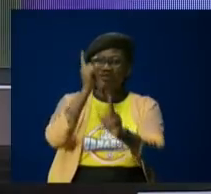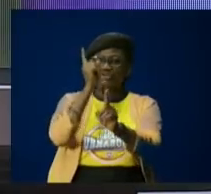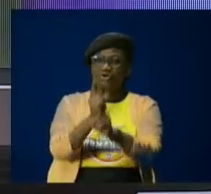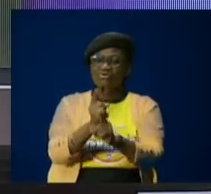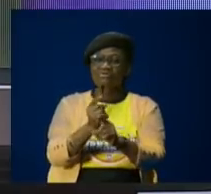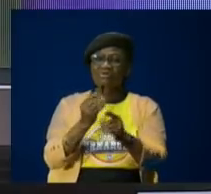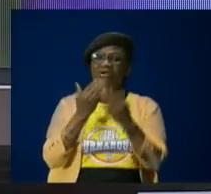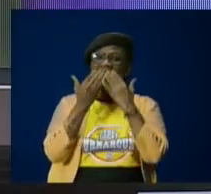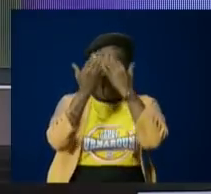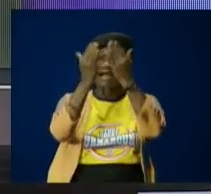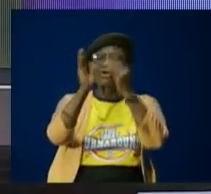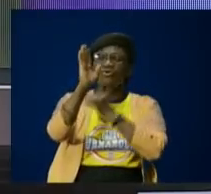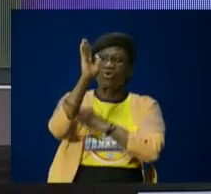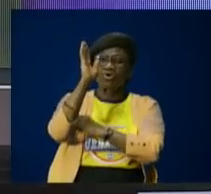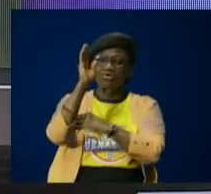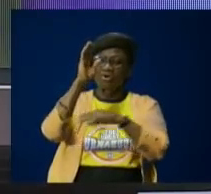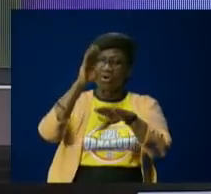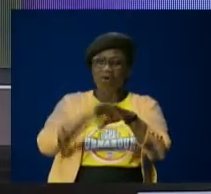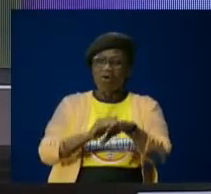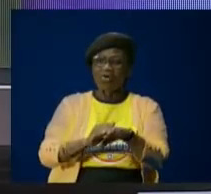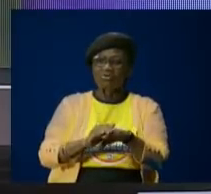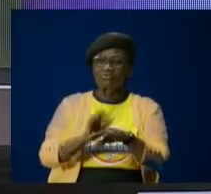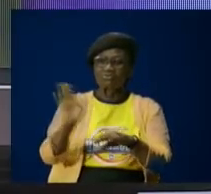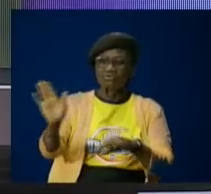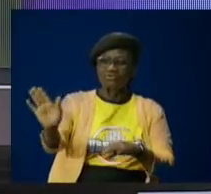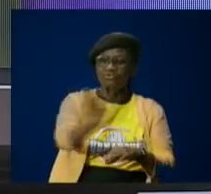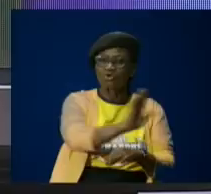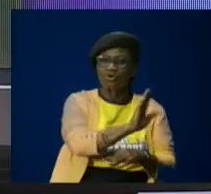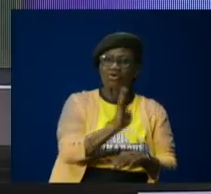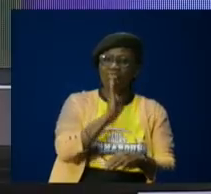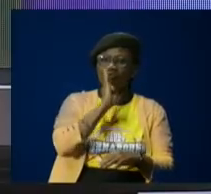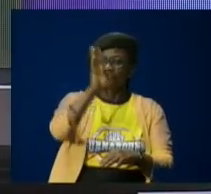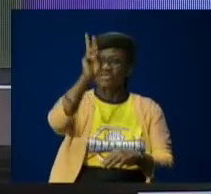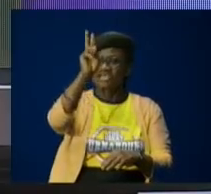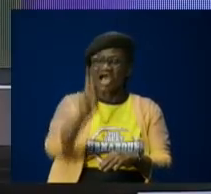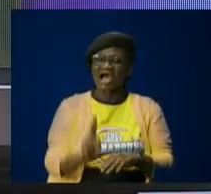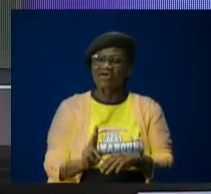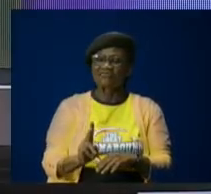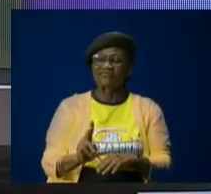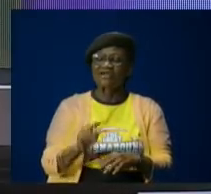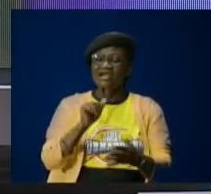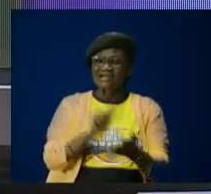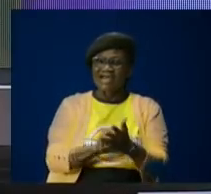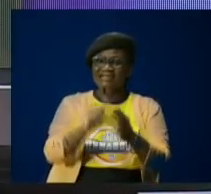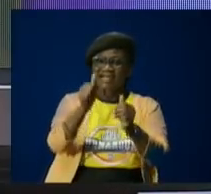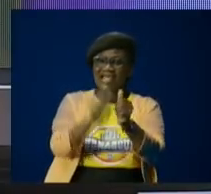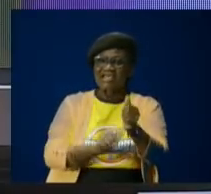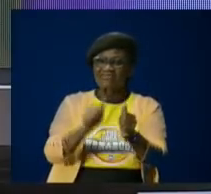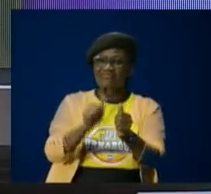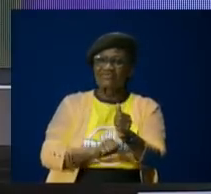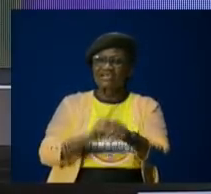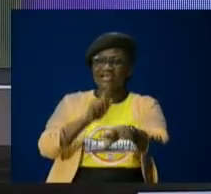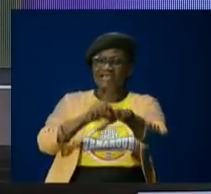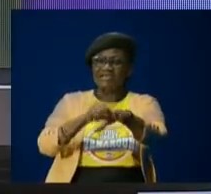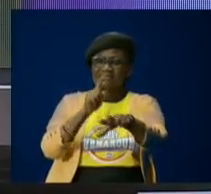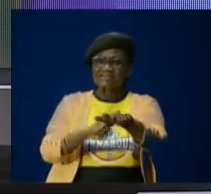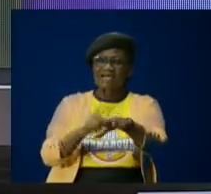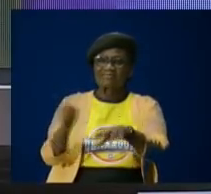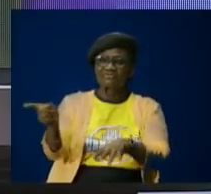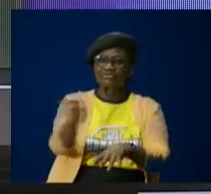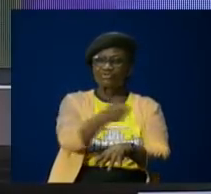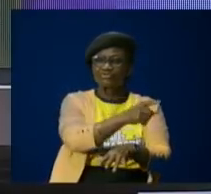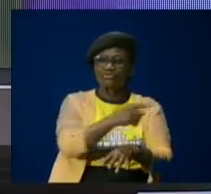on your behalf that every time you had improved